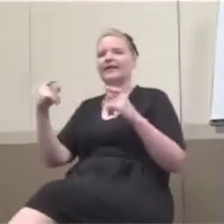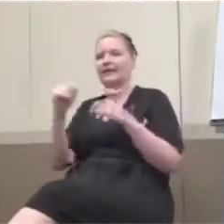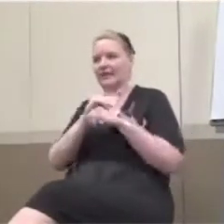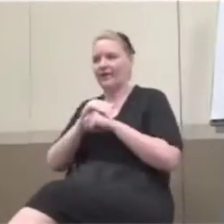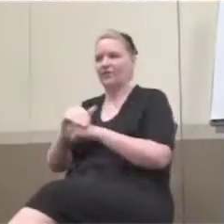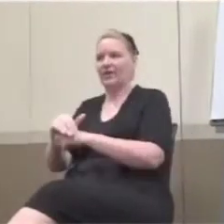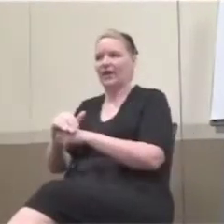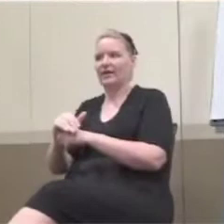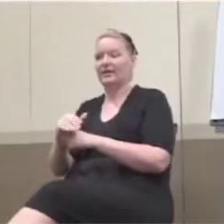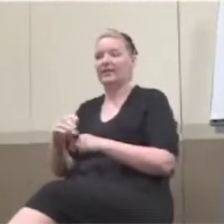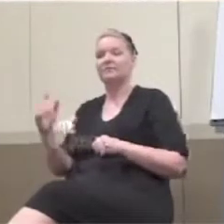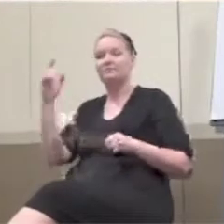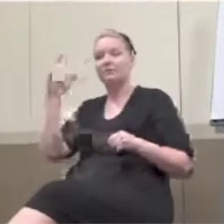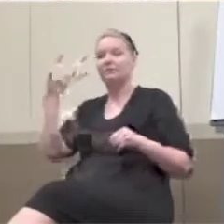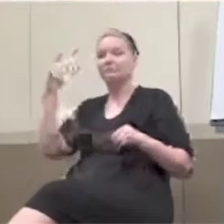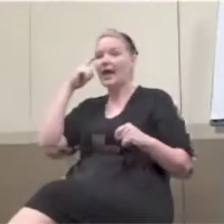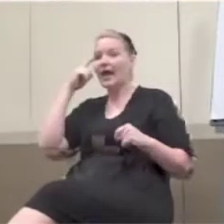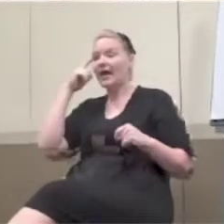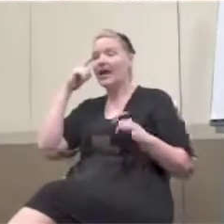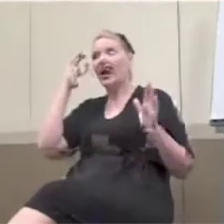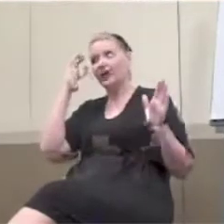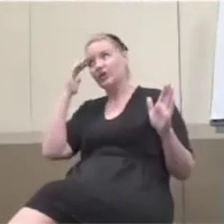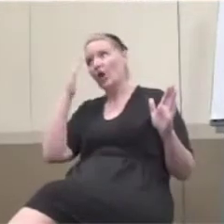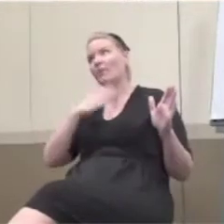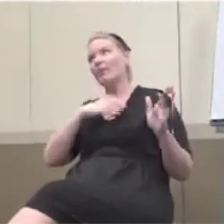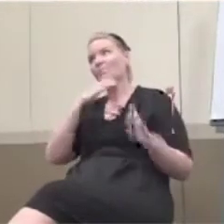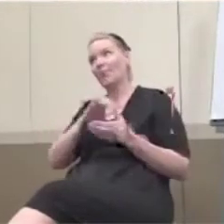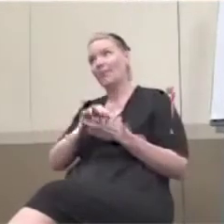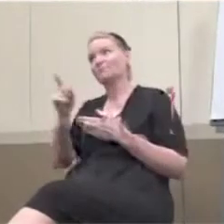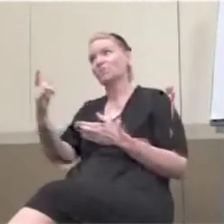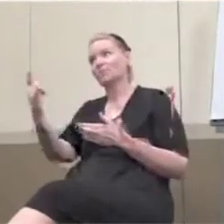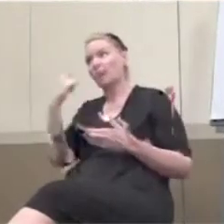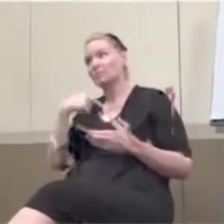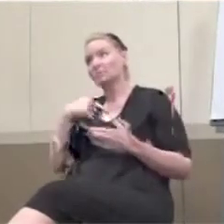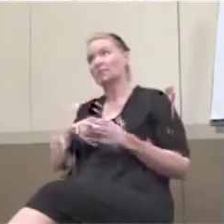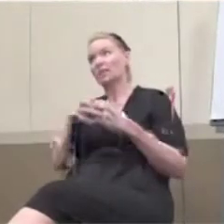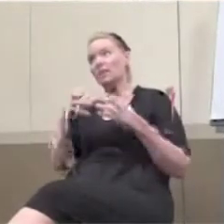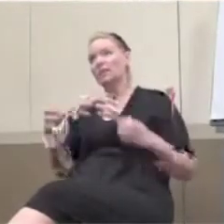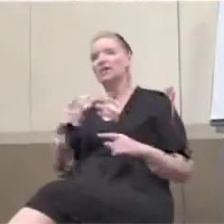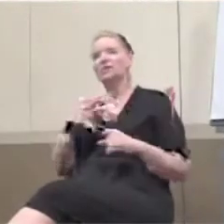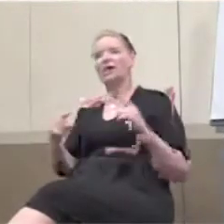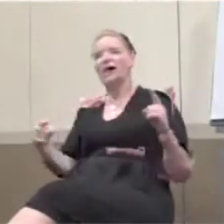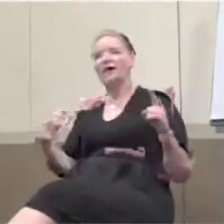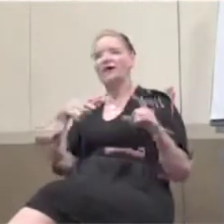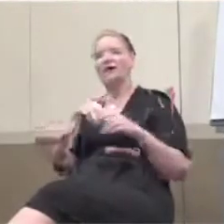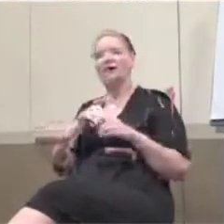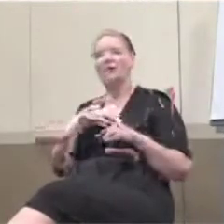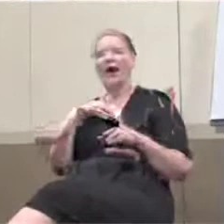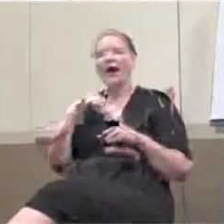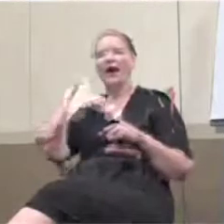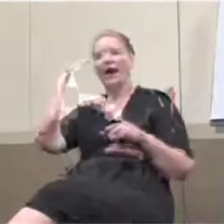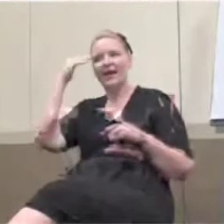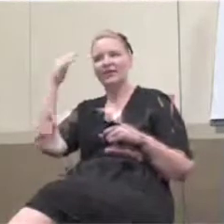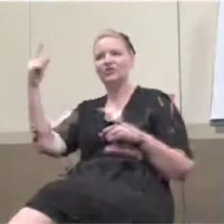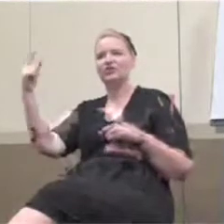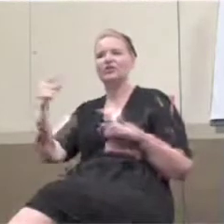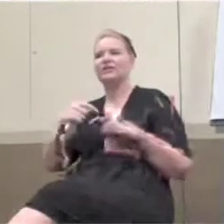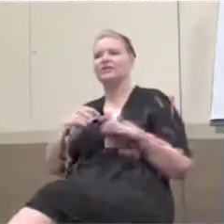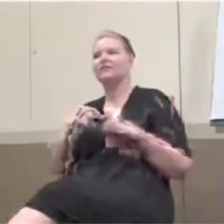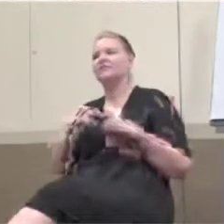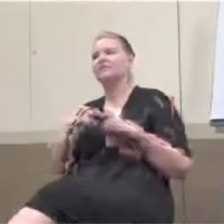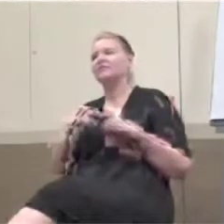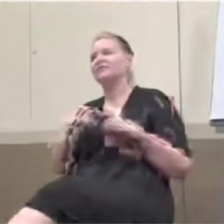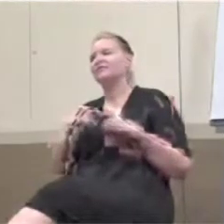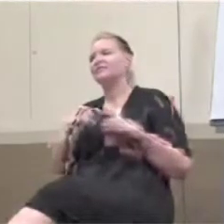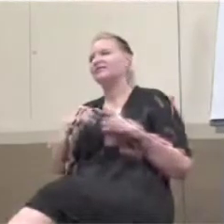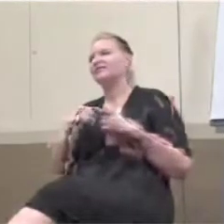think in my head, okay. Now I know my wife loves me very much, but in my head I have it like, she's just, it's